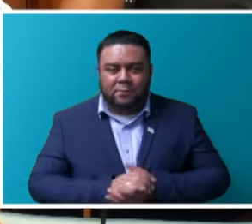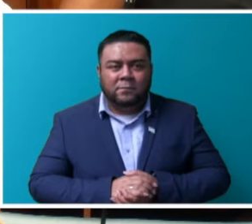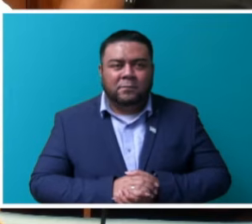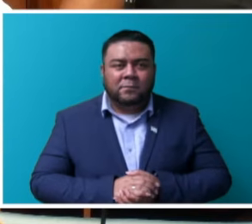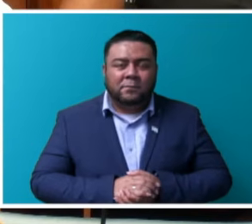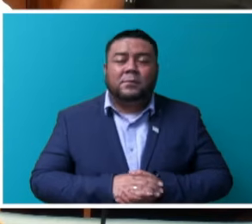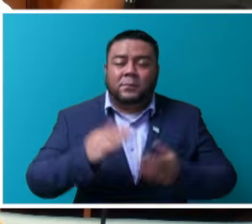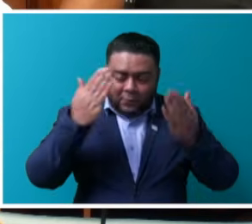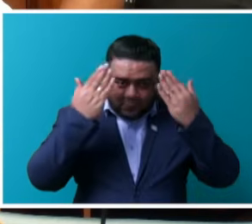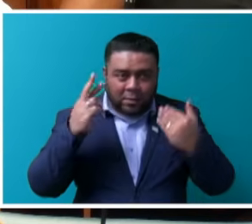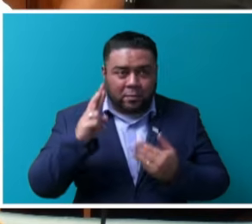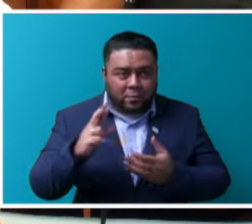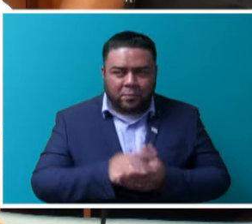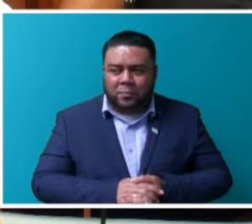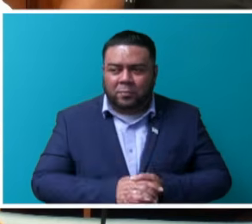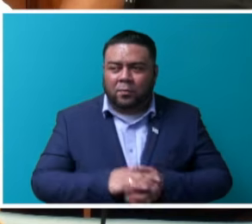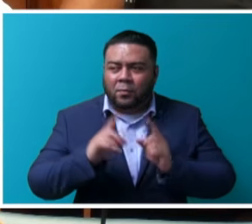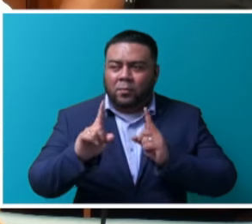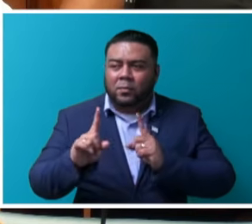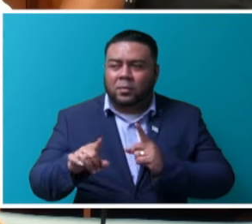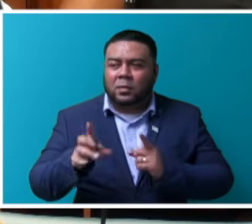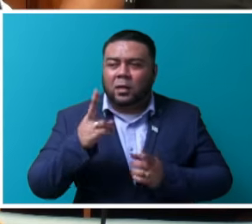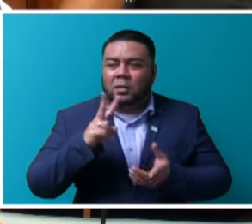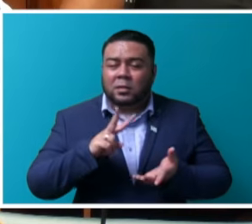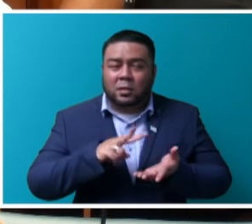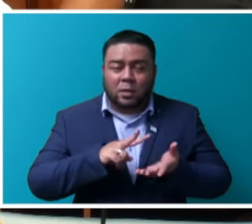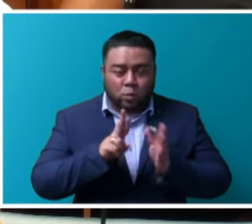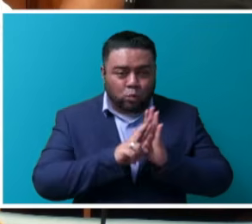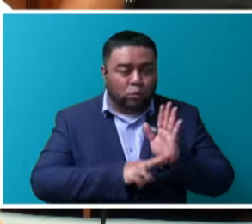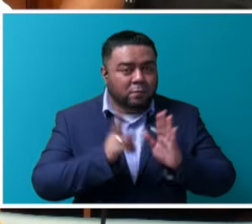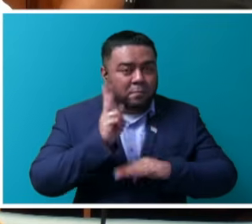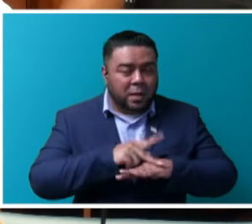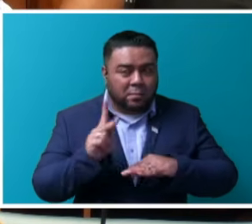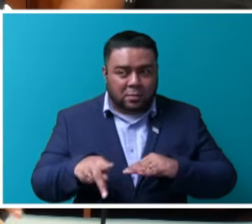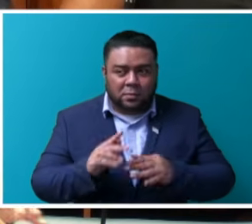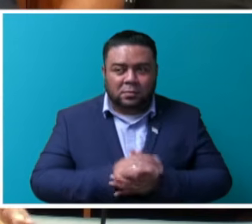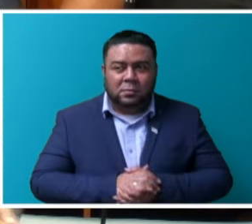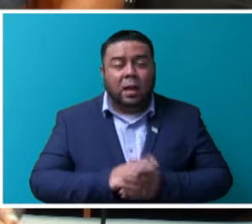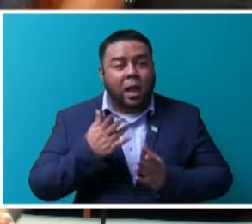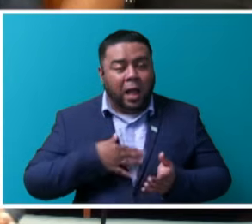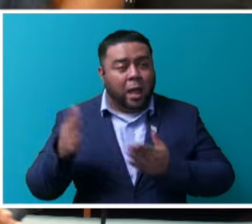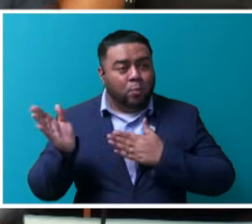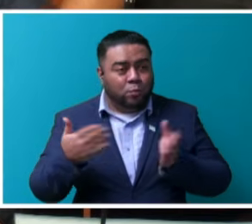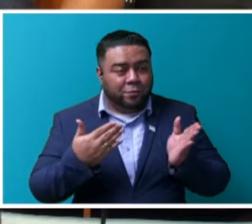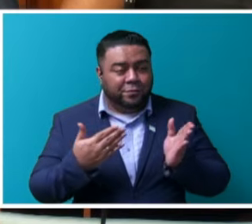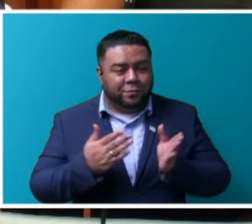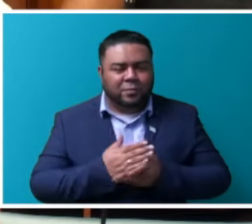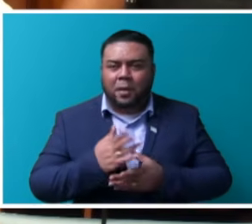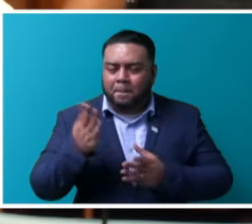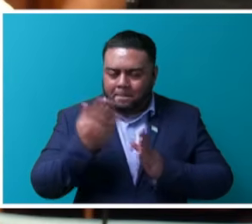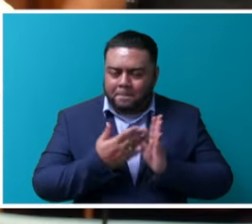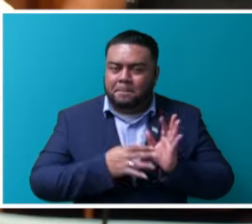Mr. Speaker, pursuant to Standing Order 51, I move that the consequential